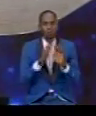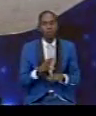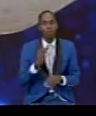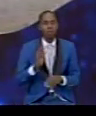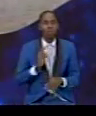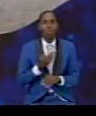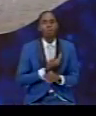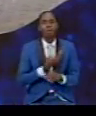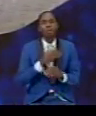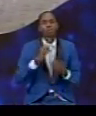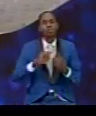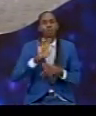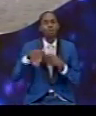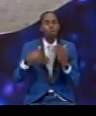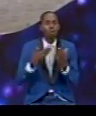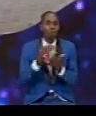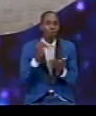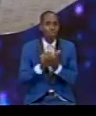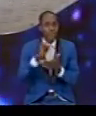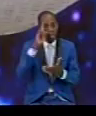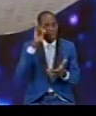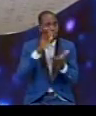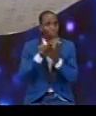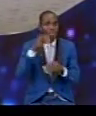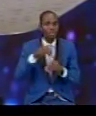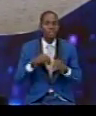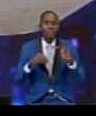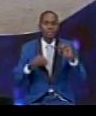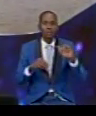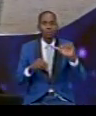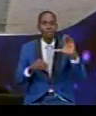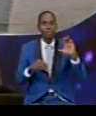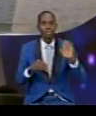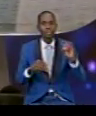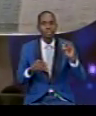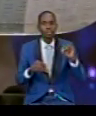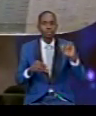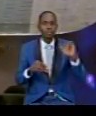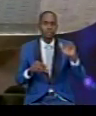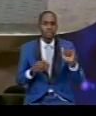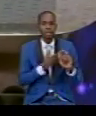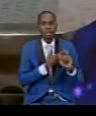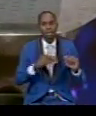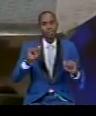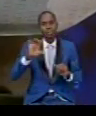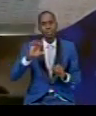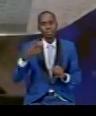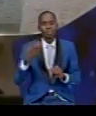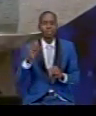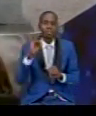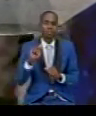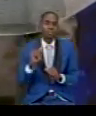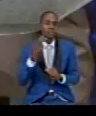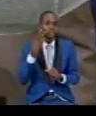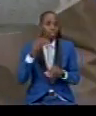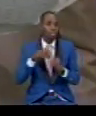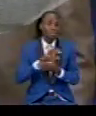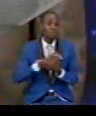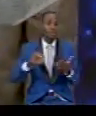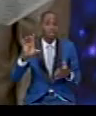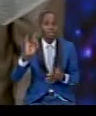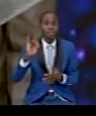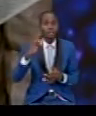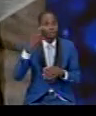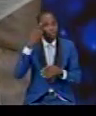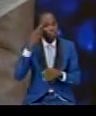to all that believe and acai and in Macedonia then in both age impossible he tells us for